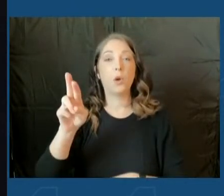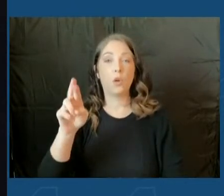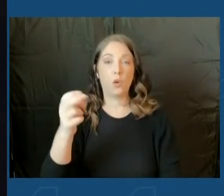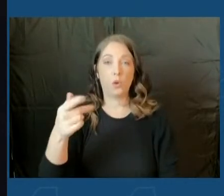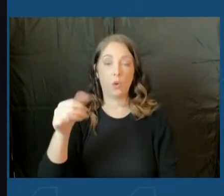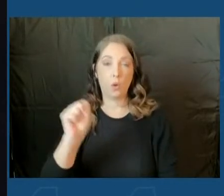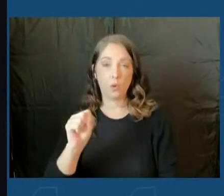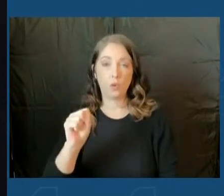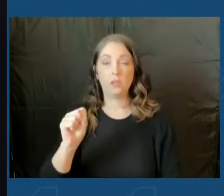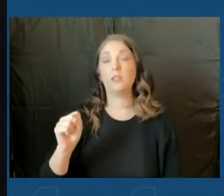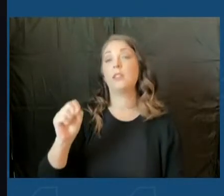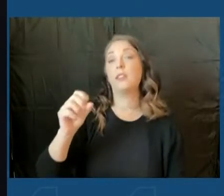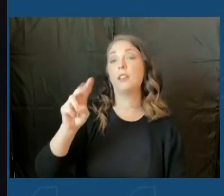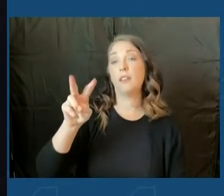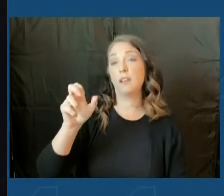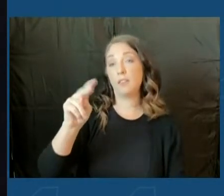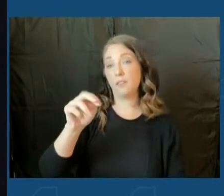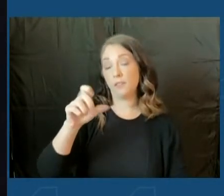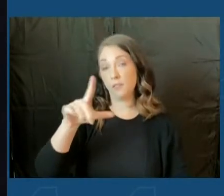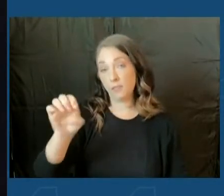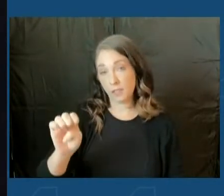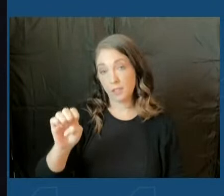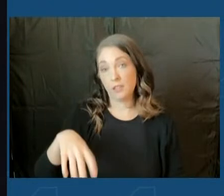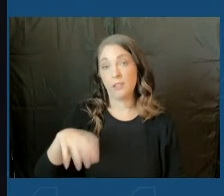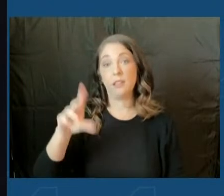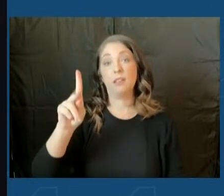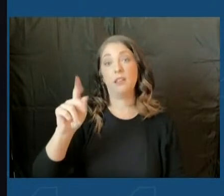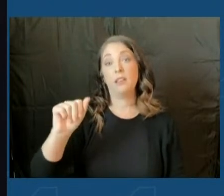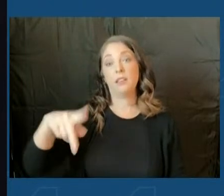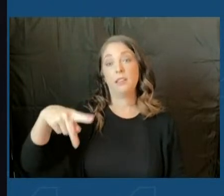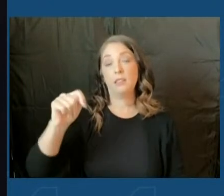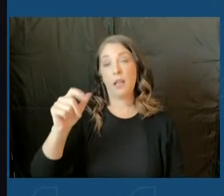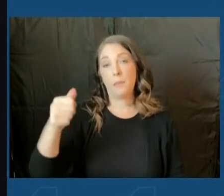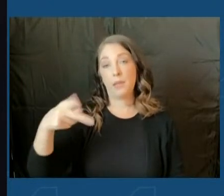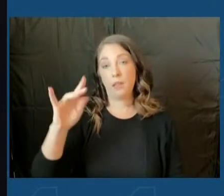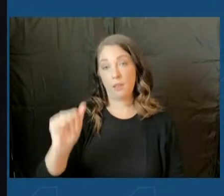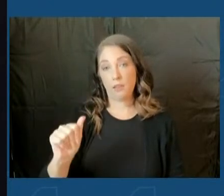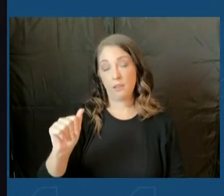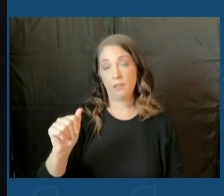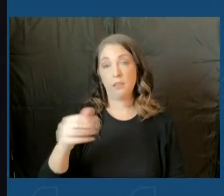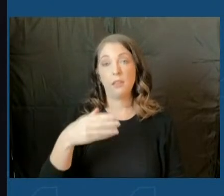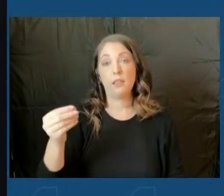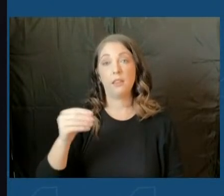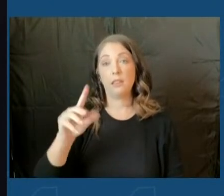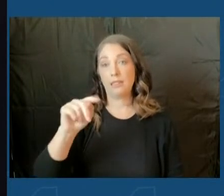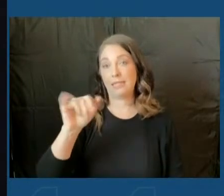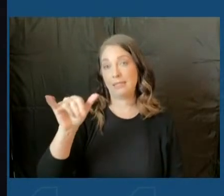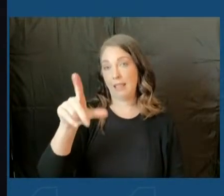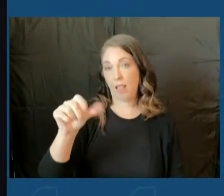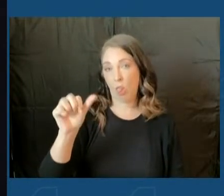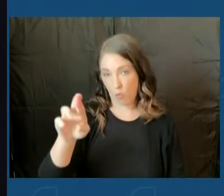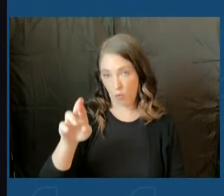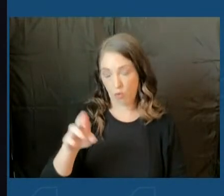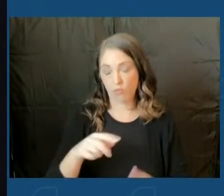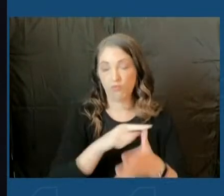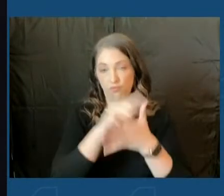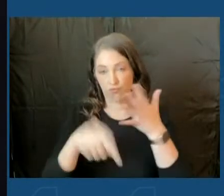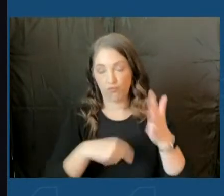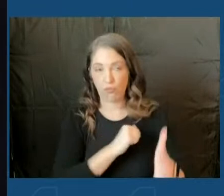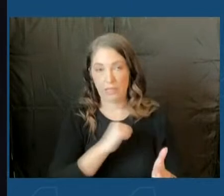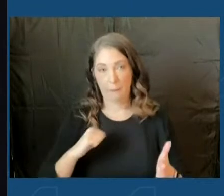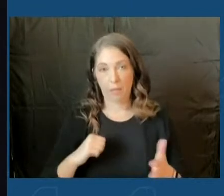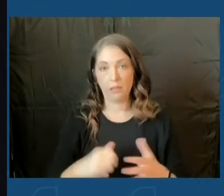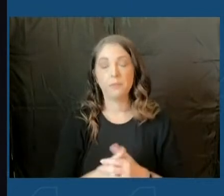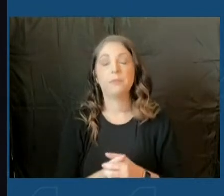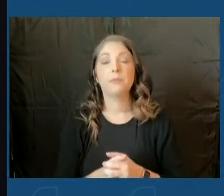Assemblymember Clyde Vernell, Assemblymember Udelka Tapia, and Assemblymember Al Taylor. A special thank